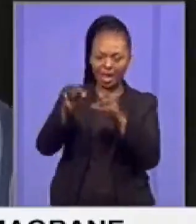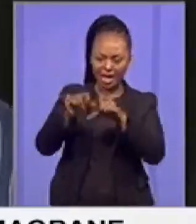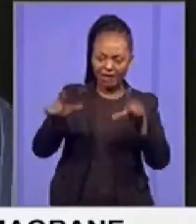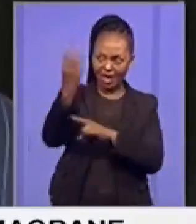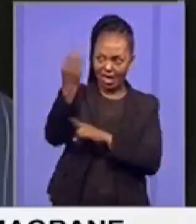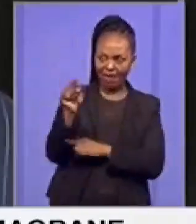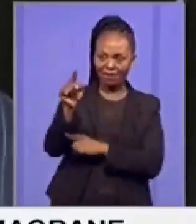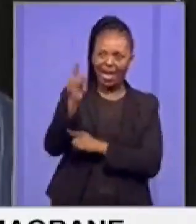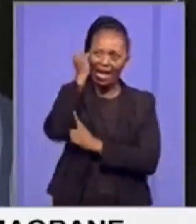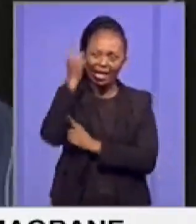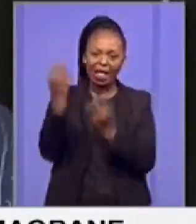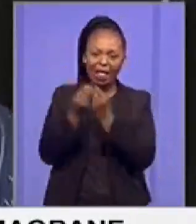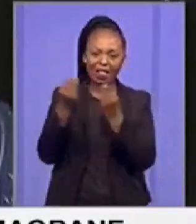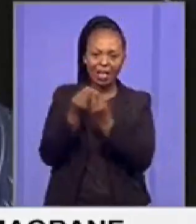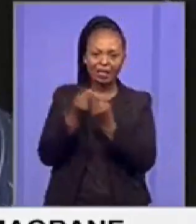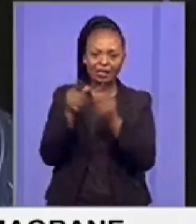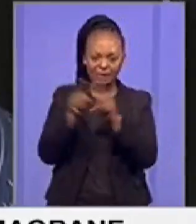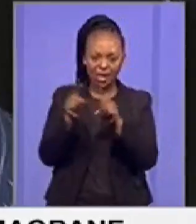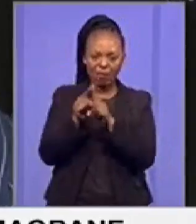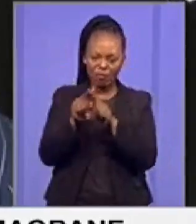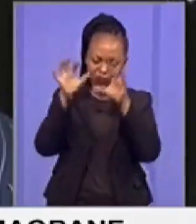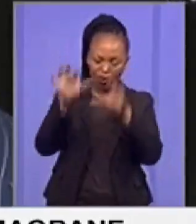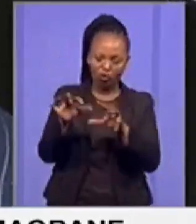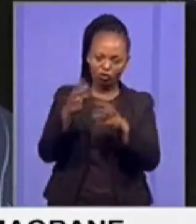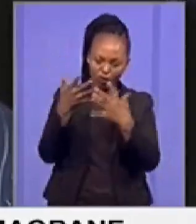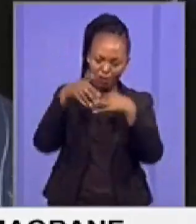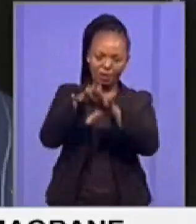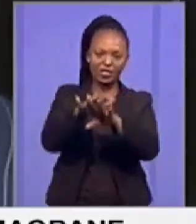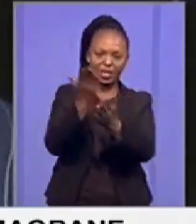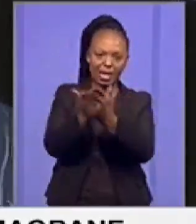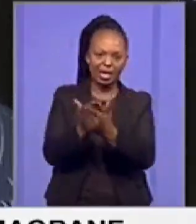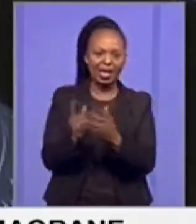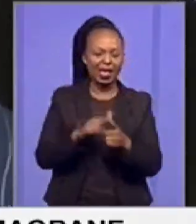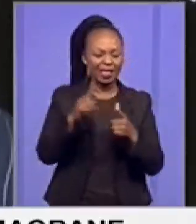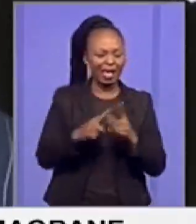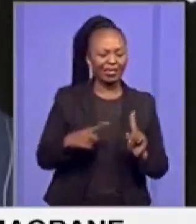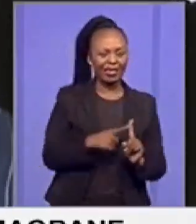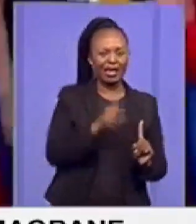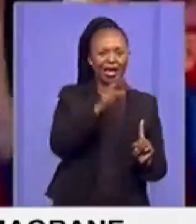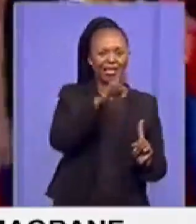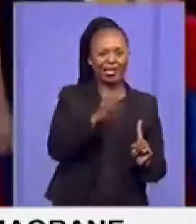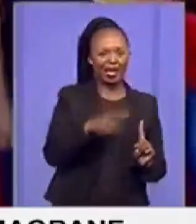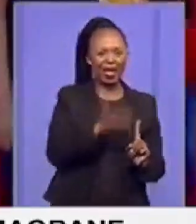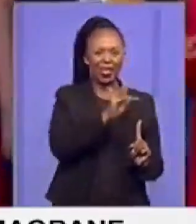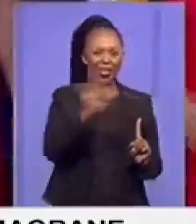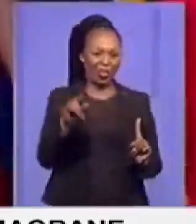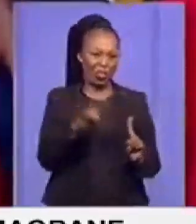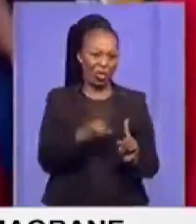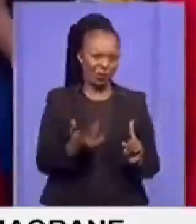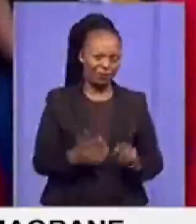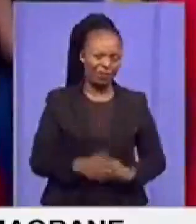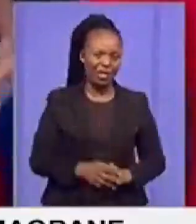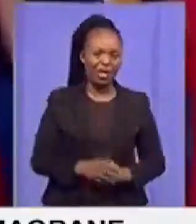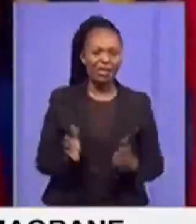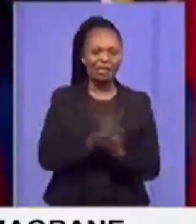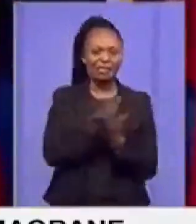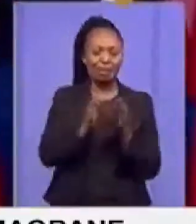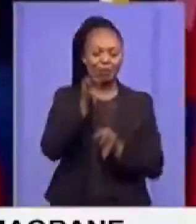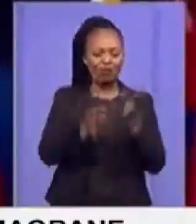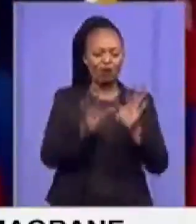can understand things and he can enforce implementation. The Reiter did not have that. Fela mekga e meng e bonahala